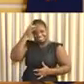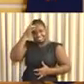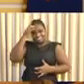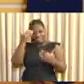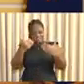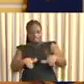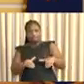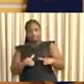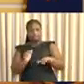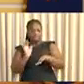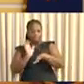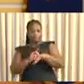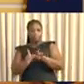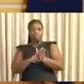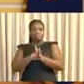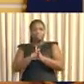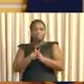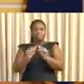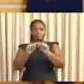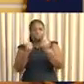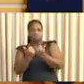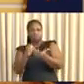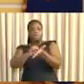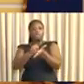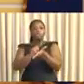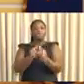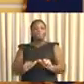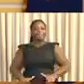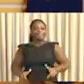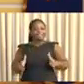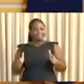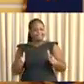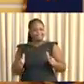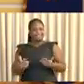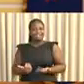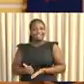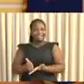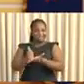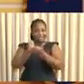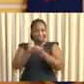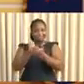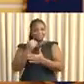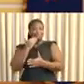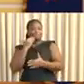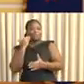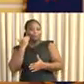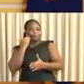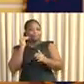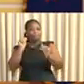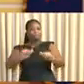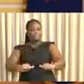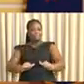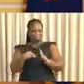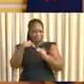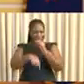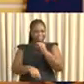the impact of the virus on social and economic life, and inspire the expansion of our domestic capability and deepen